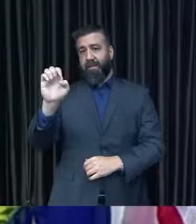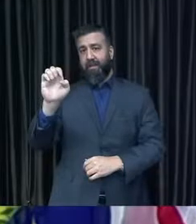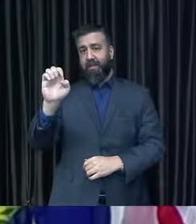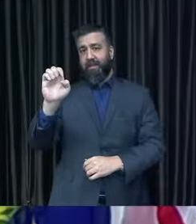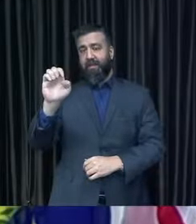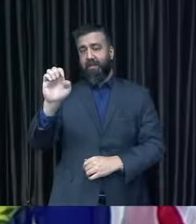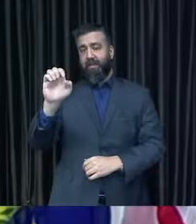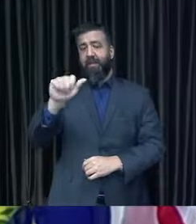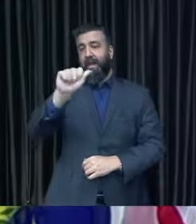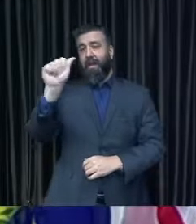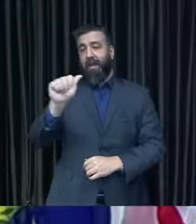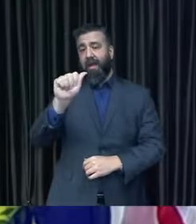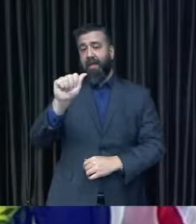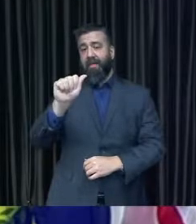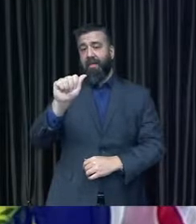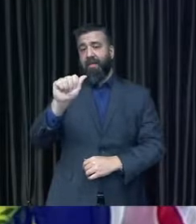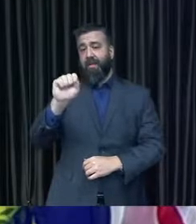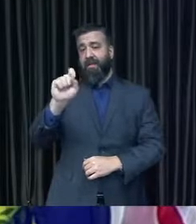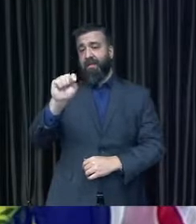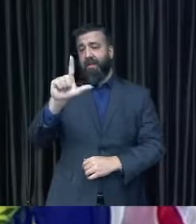dphcovidvaccine@stlouisco.com. That's